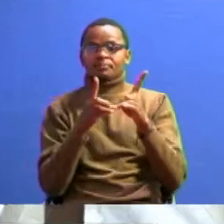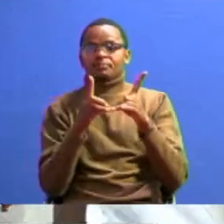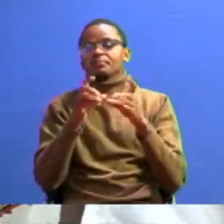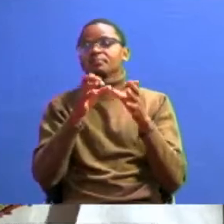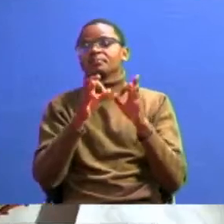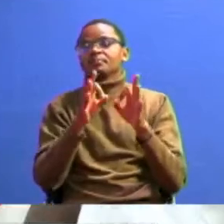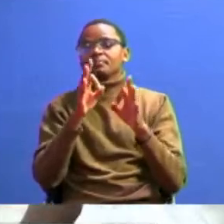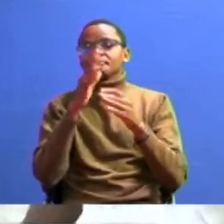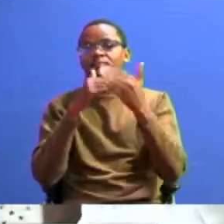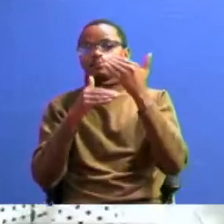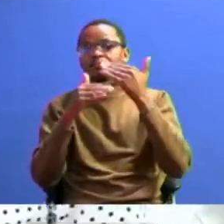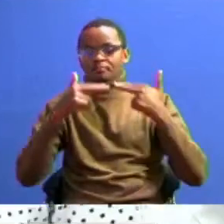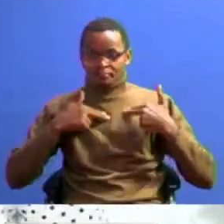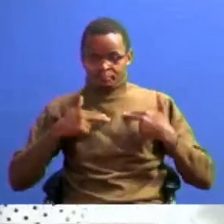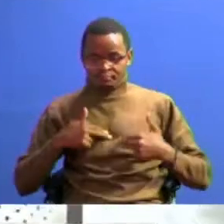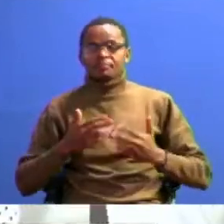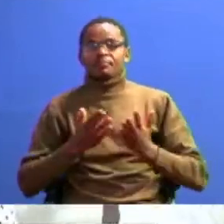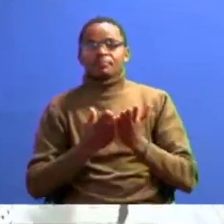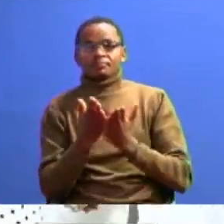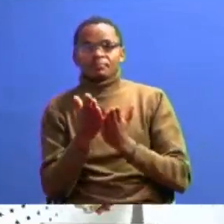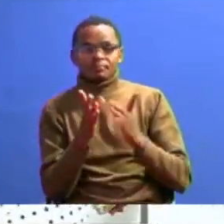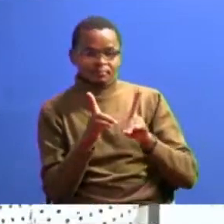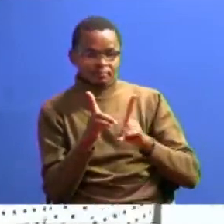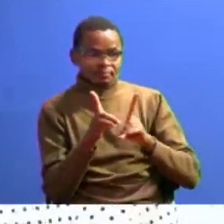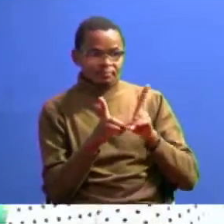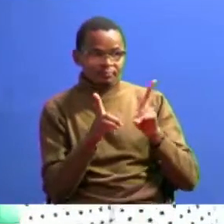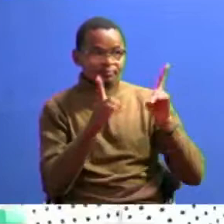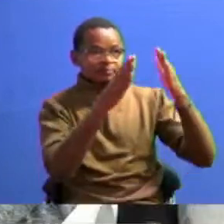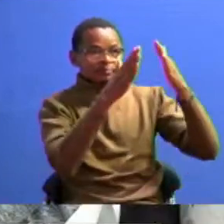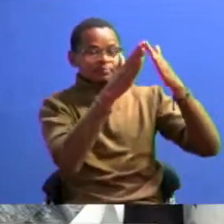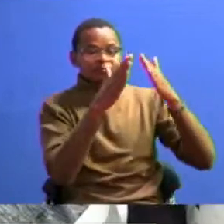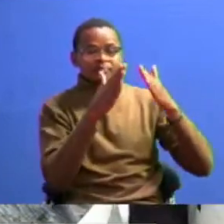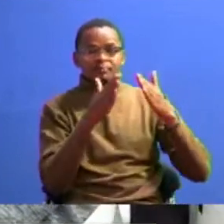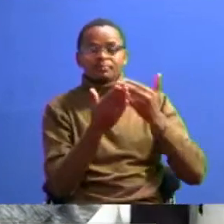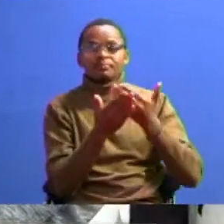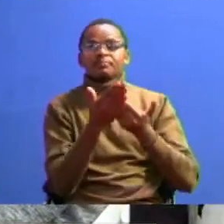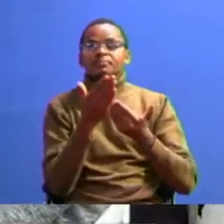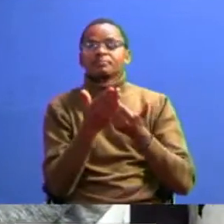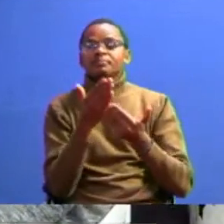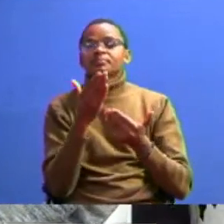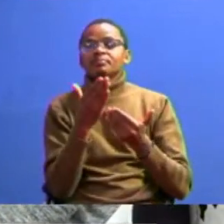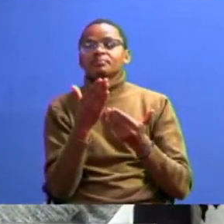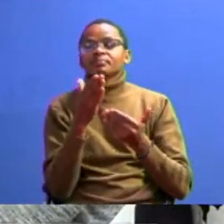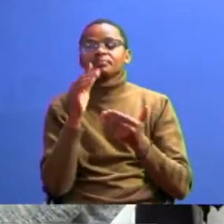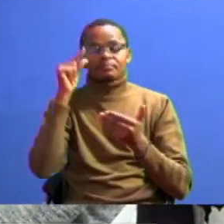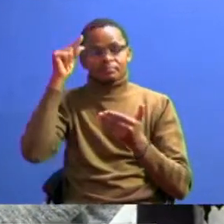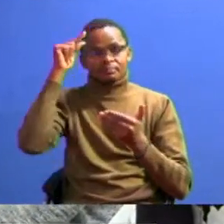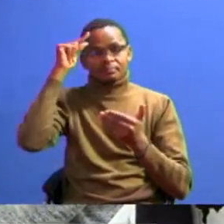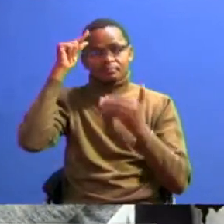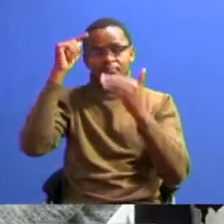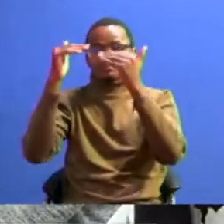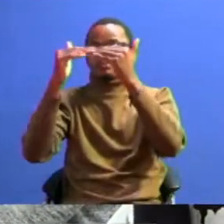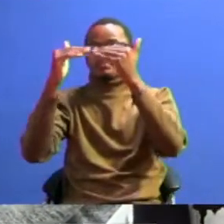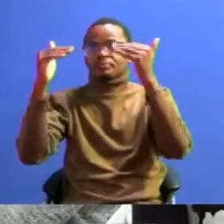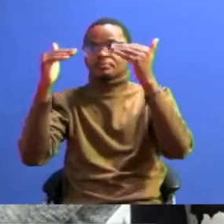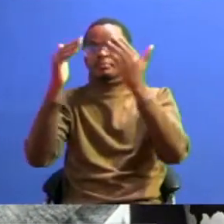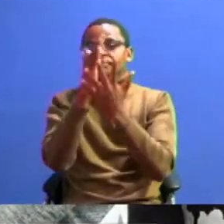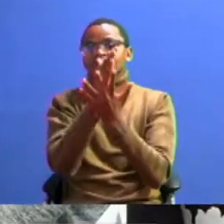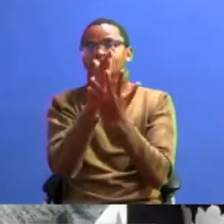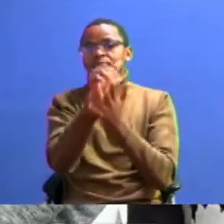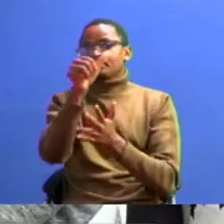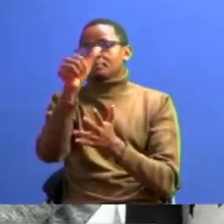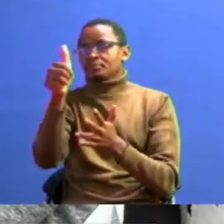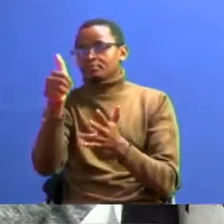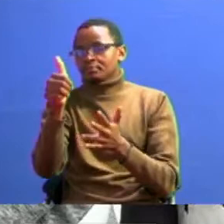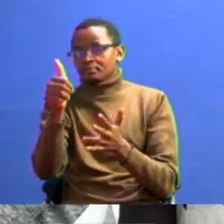of University Health Services, Directorate of Accommodation, Catering, Gender and Equity, amongst others.